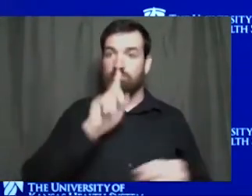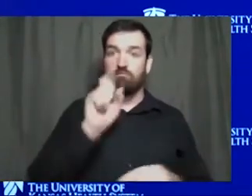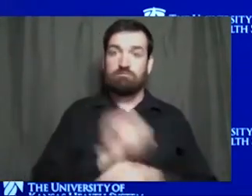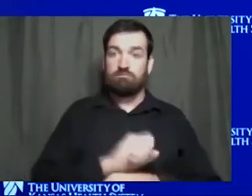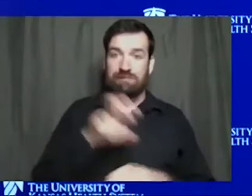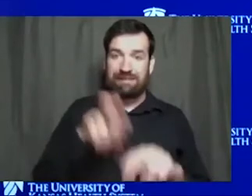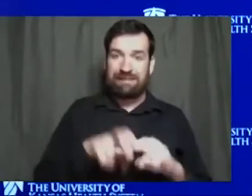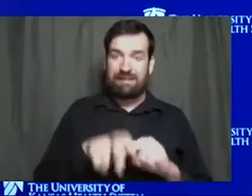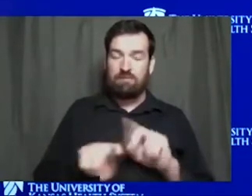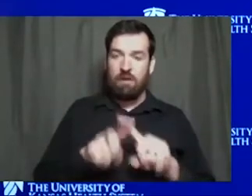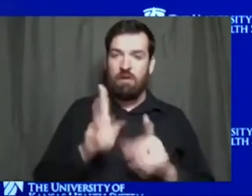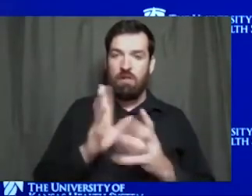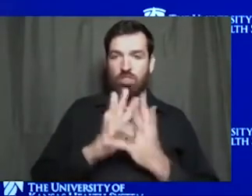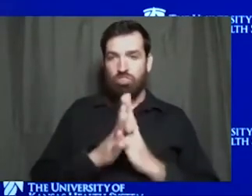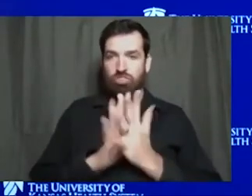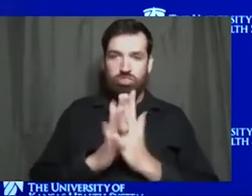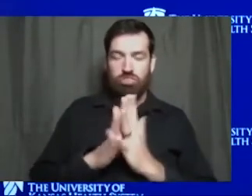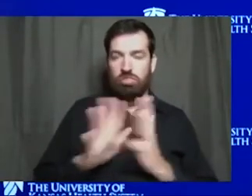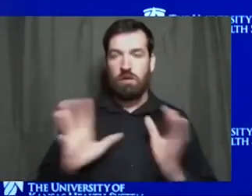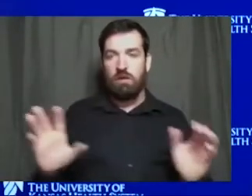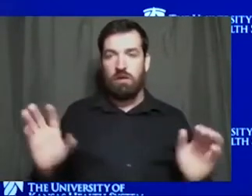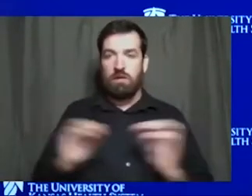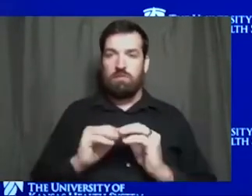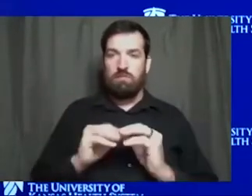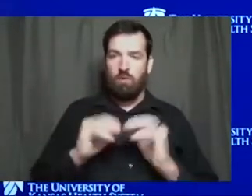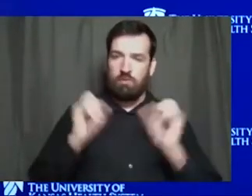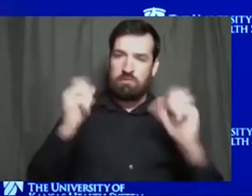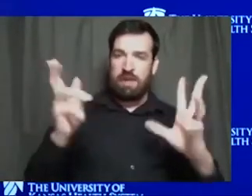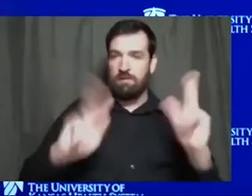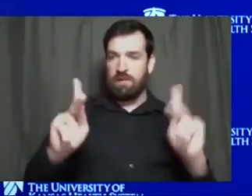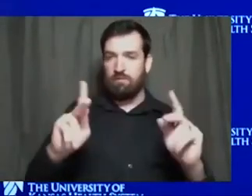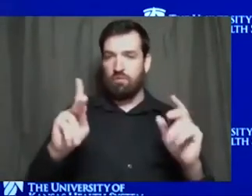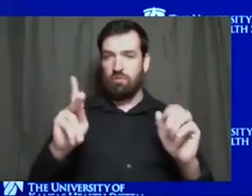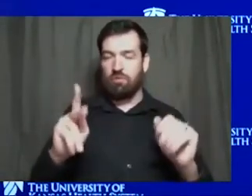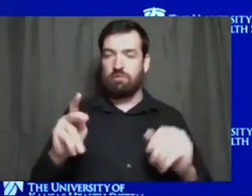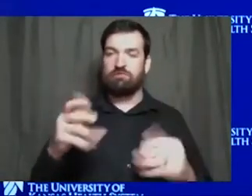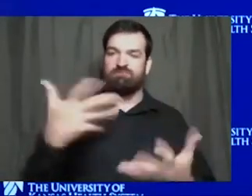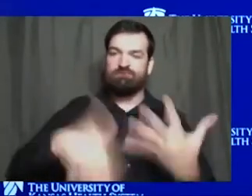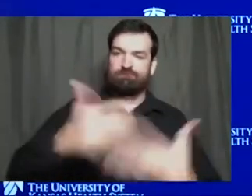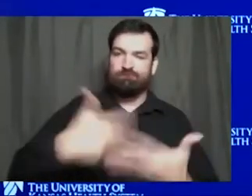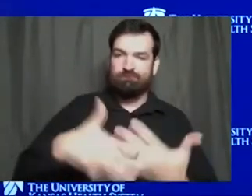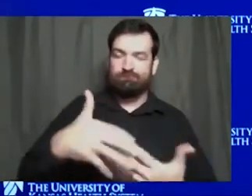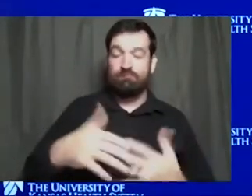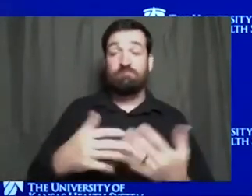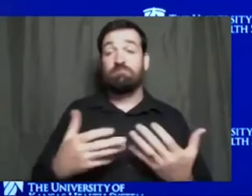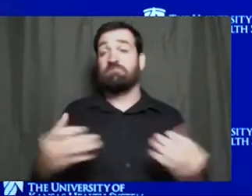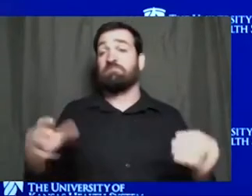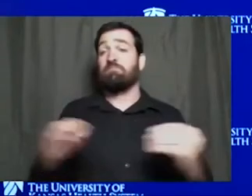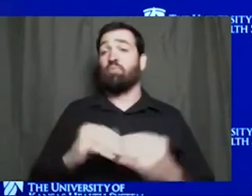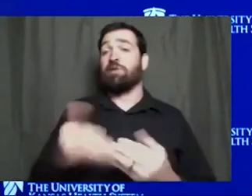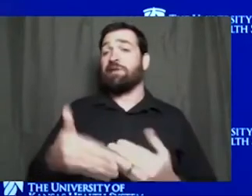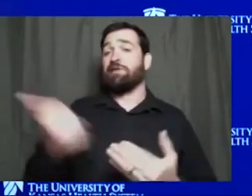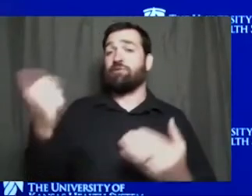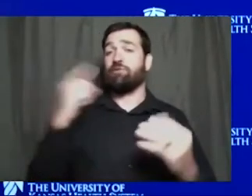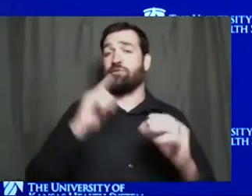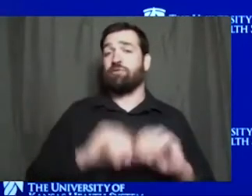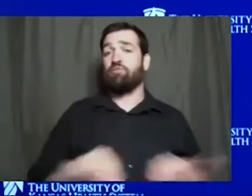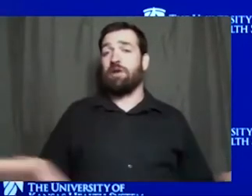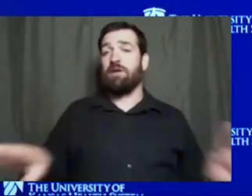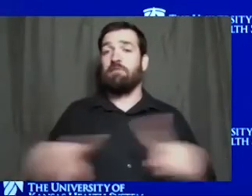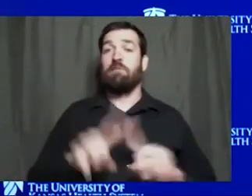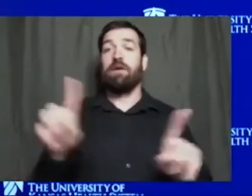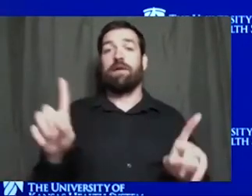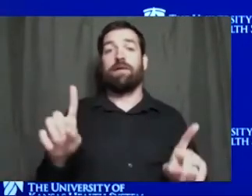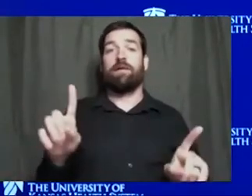think you're a little bit more dense at that point in time. You're a little bit closer together, probably easier to spread. But I would think areas such as seats